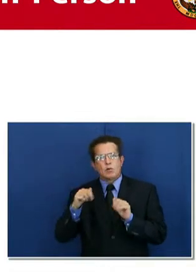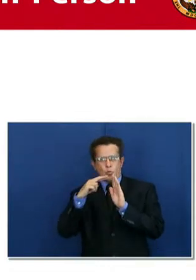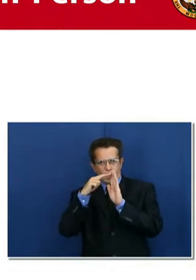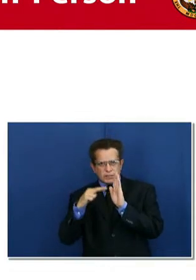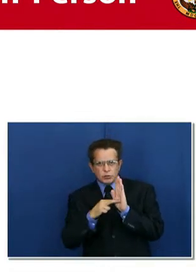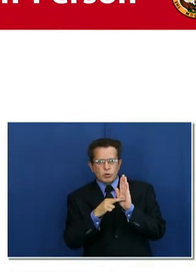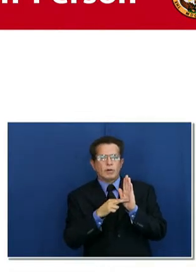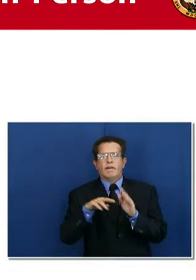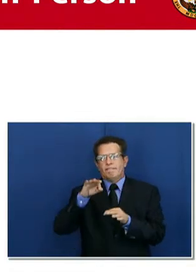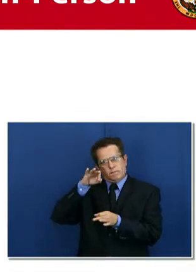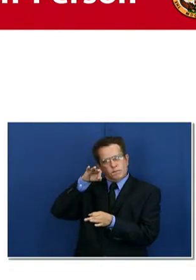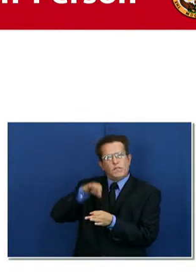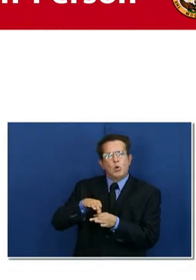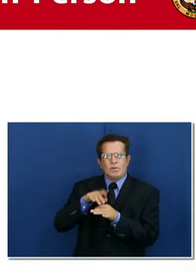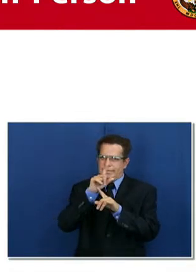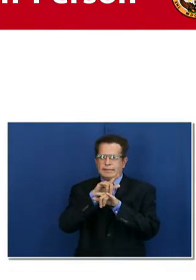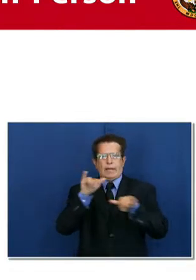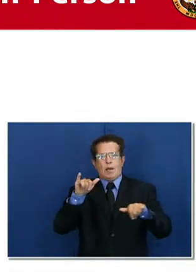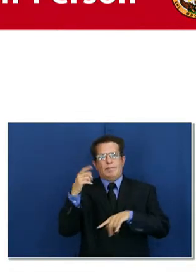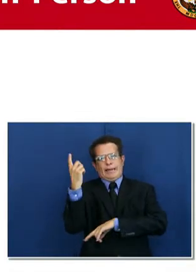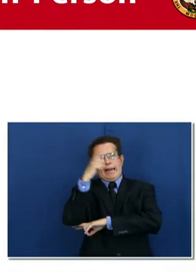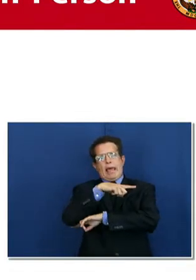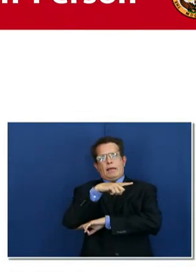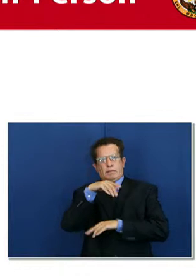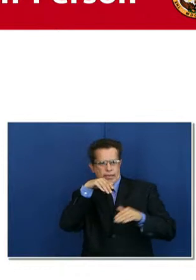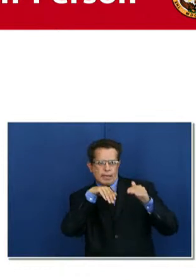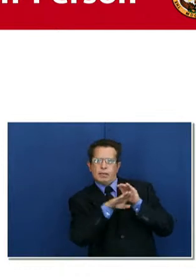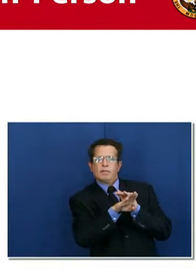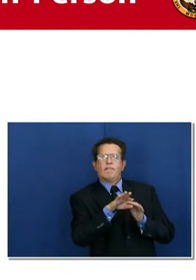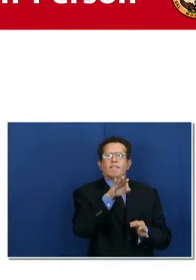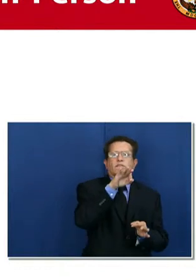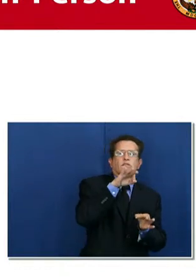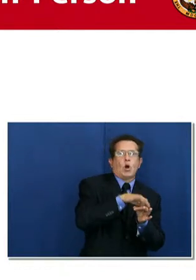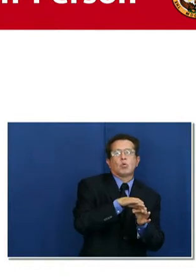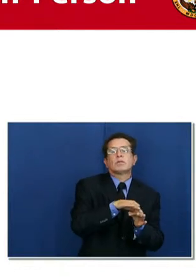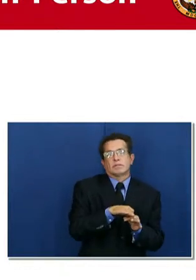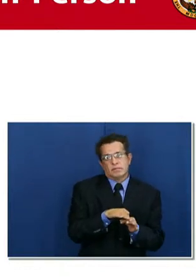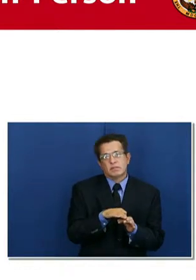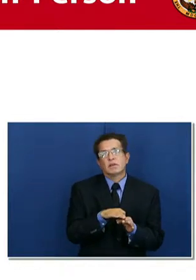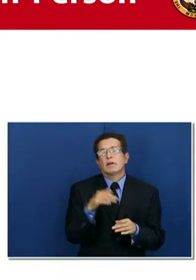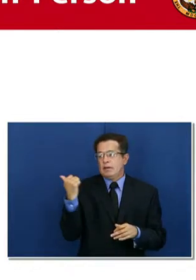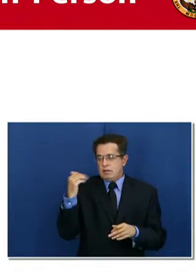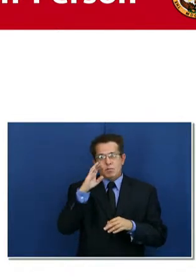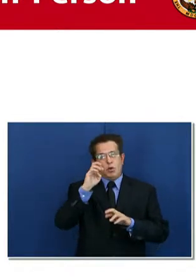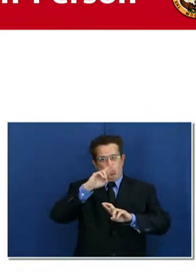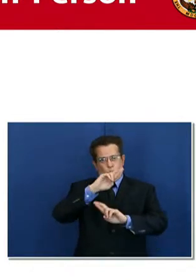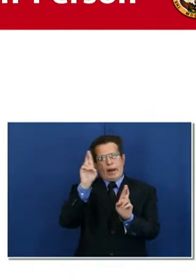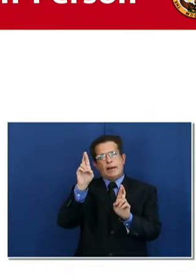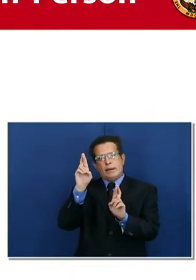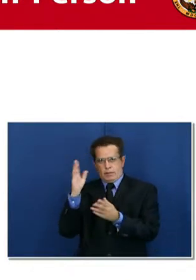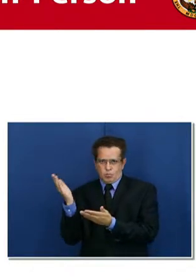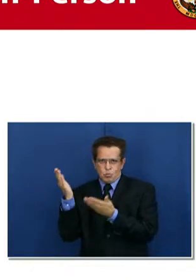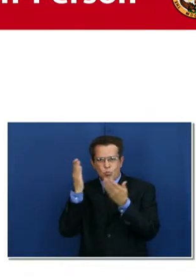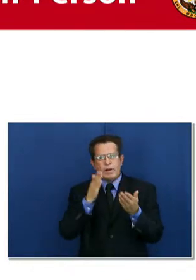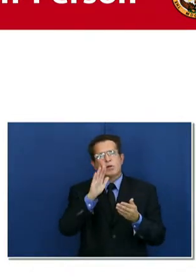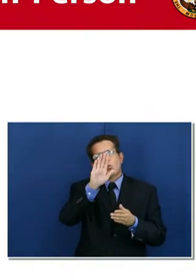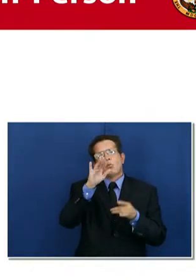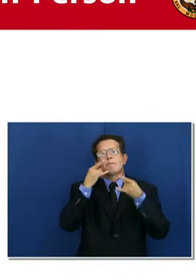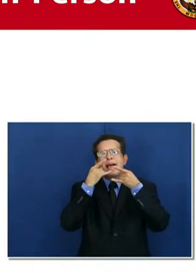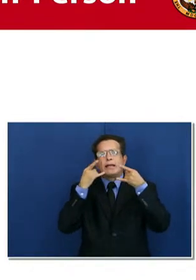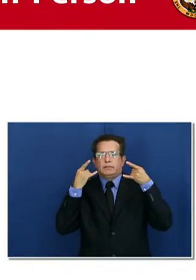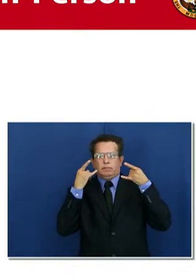and voting same day at a physical site. Voters should also be ready to bring and wear your